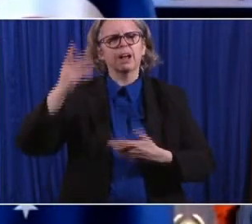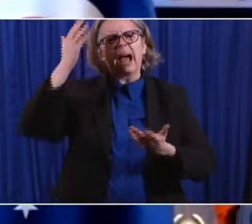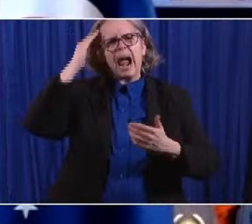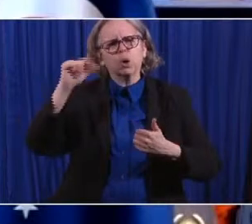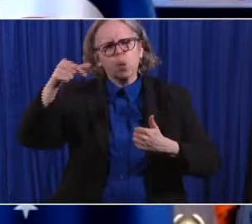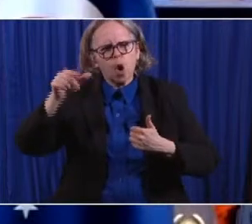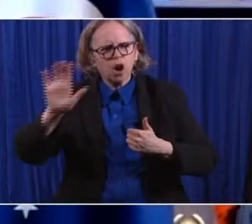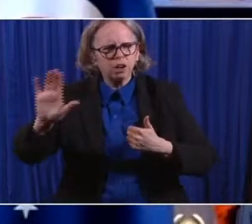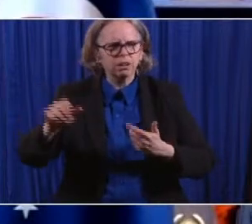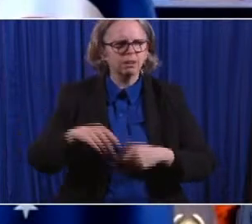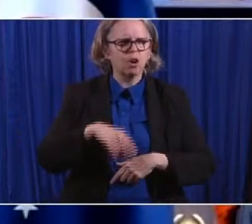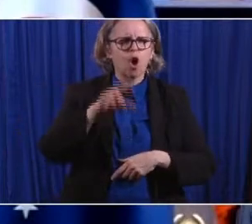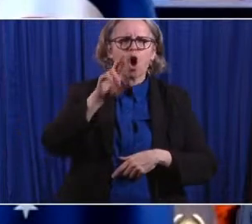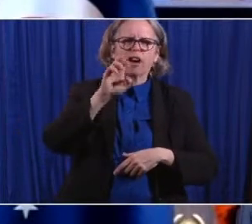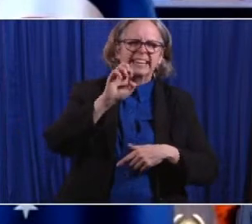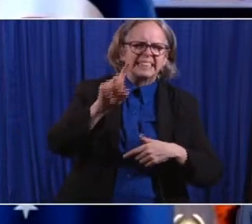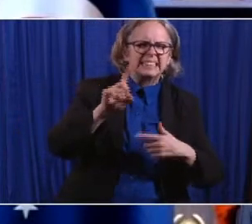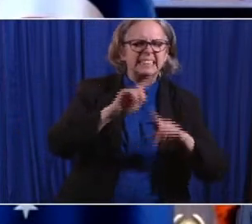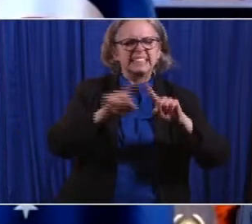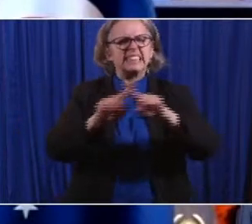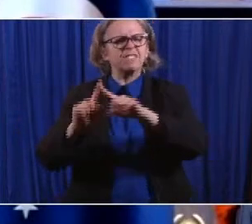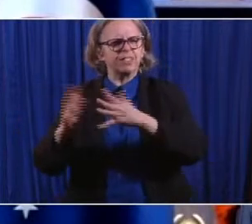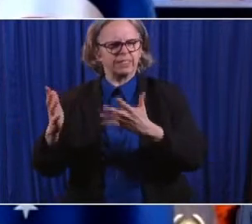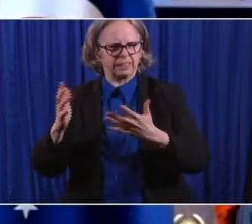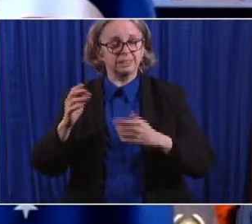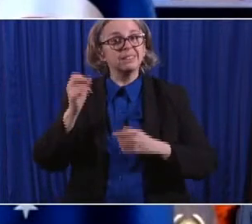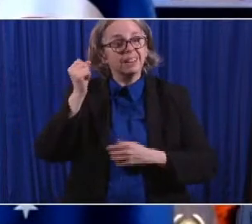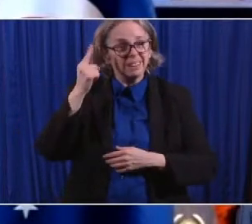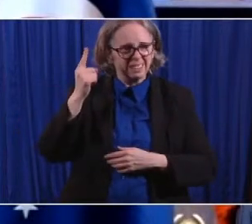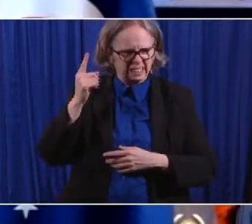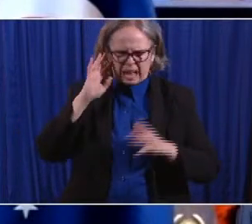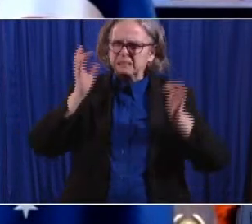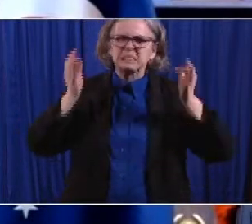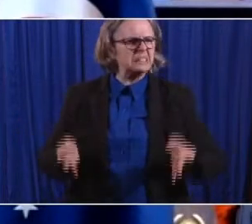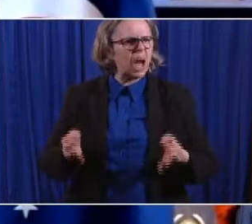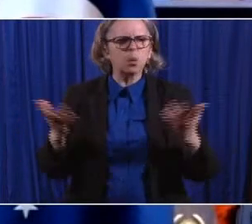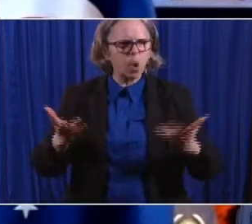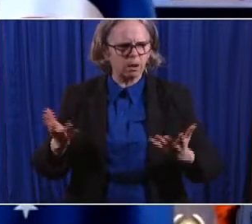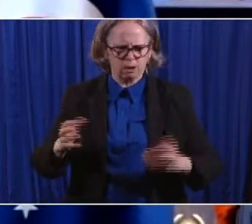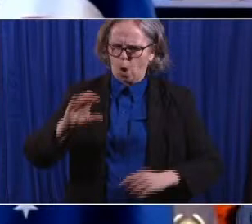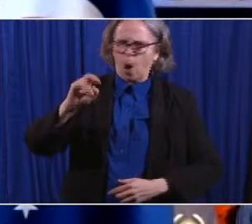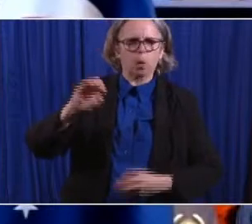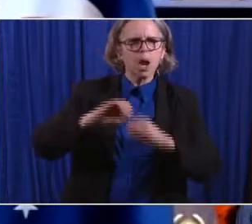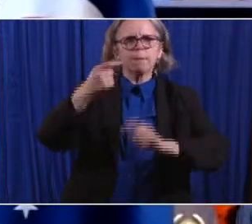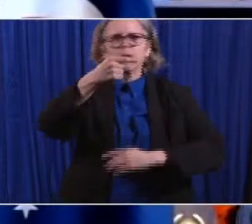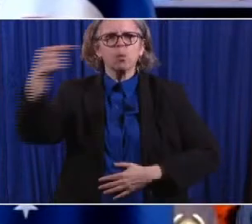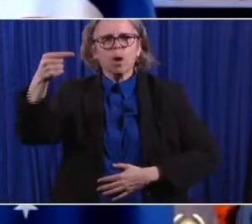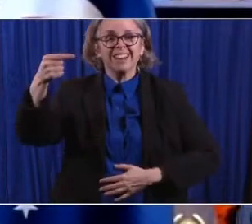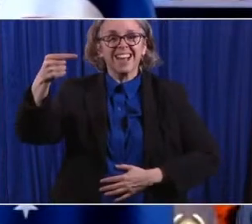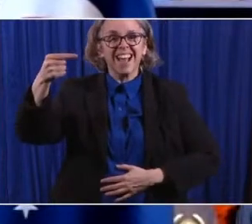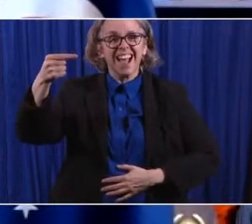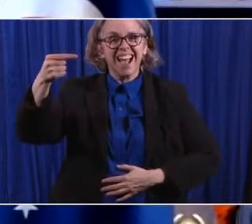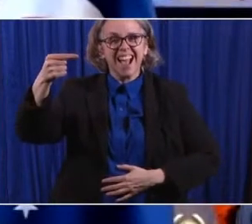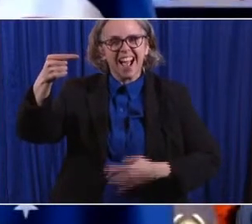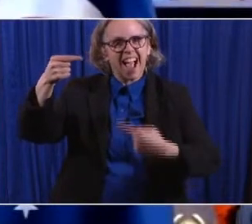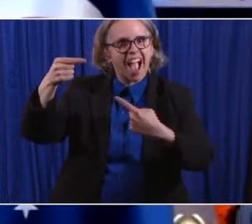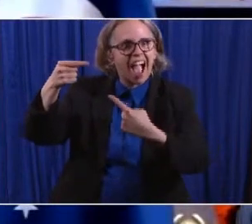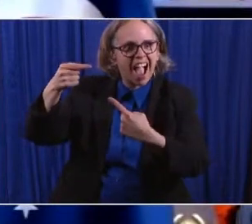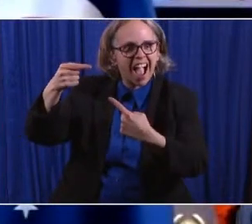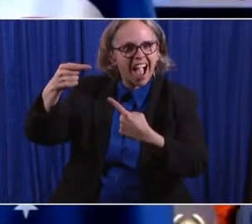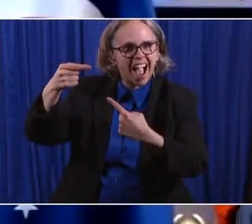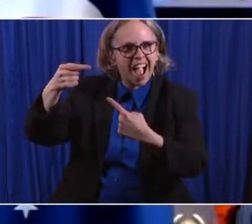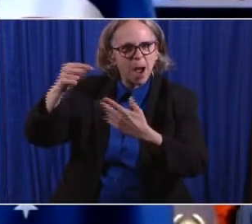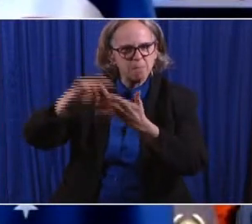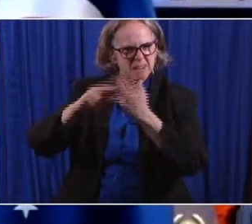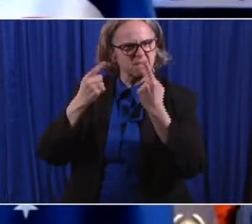others. And they ranked Ohio number one in per capita deals done. They even put you,